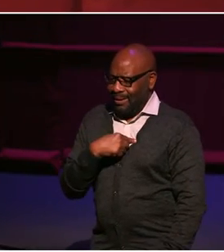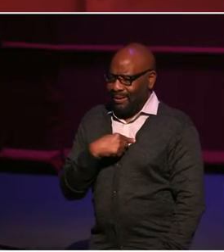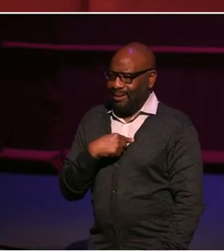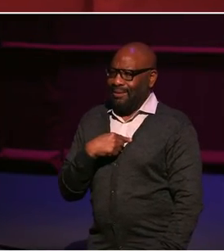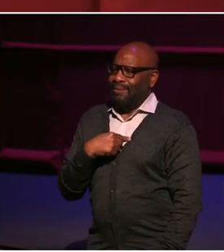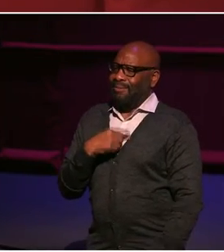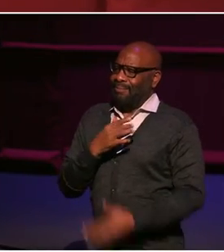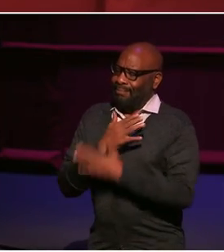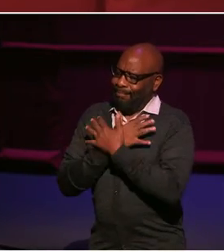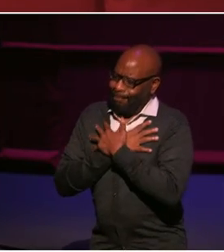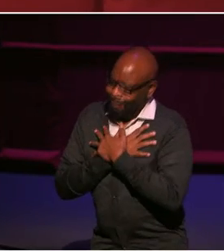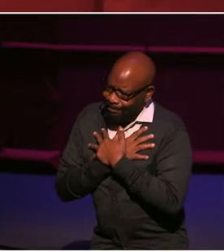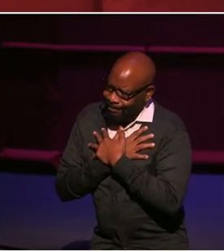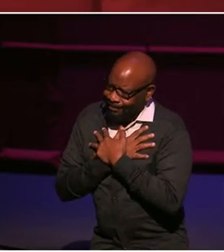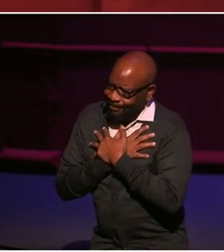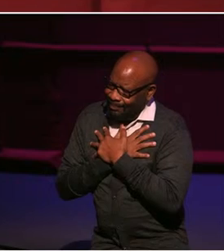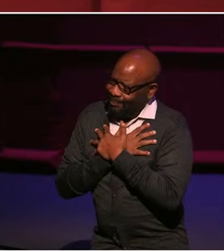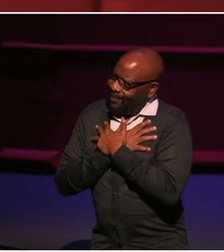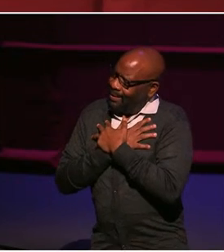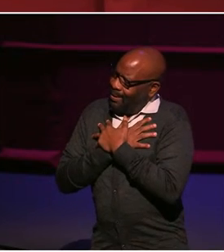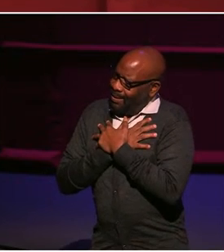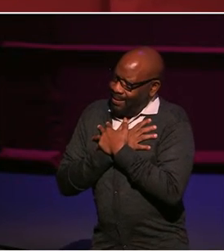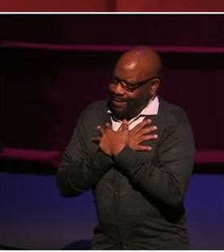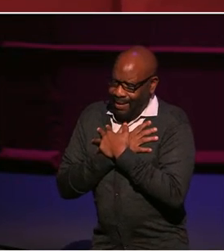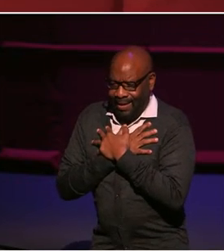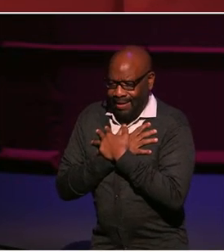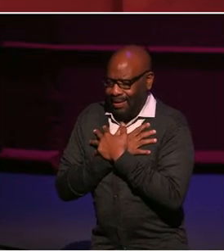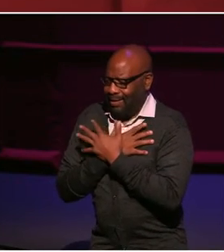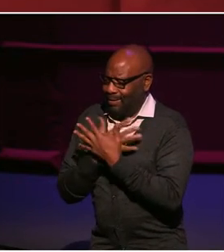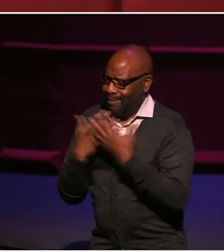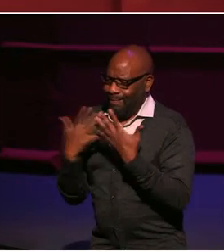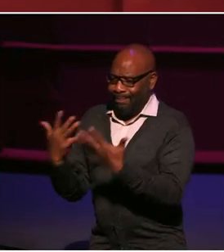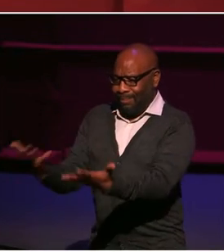you wallach chat.